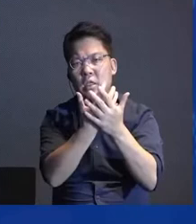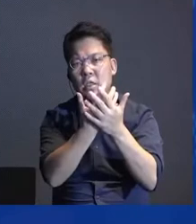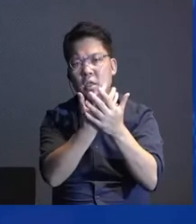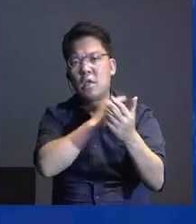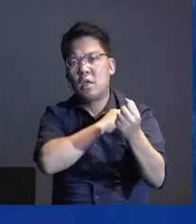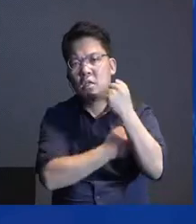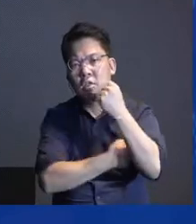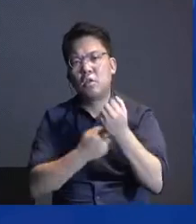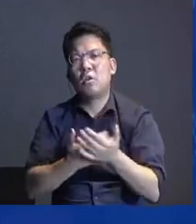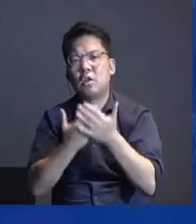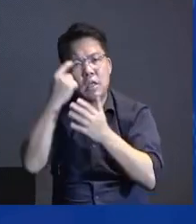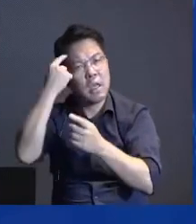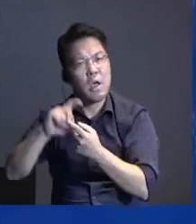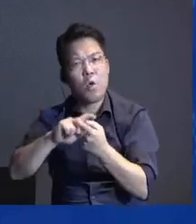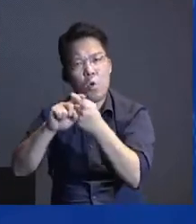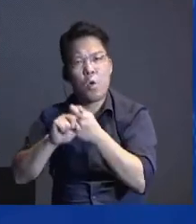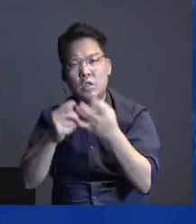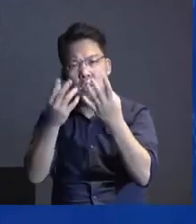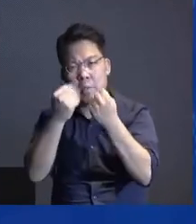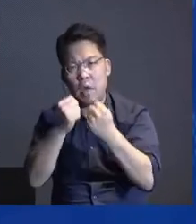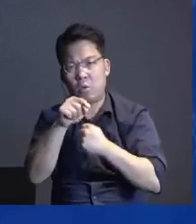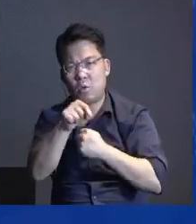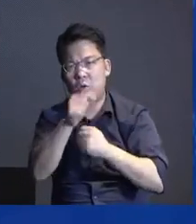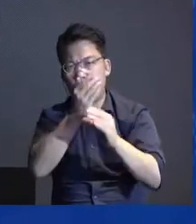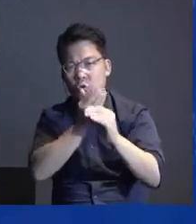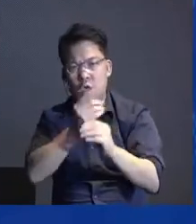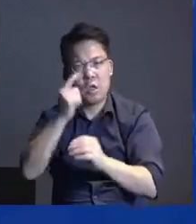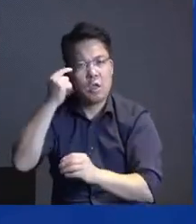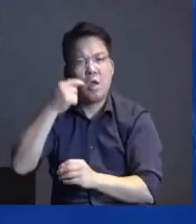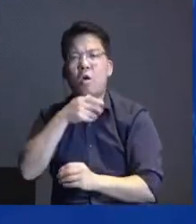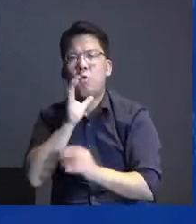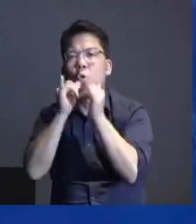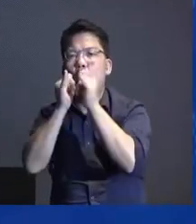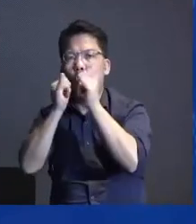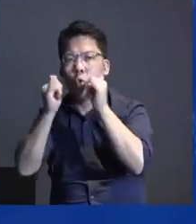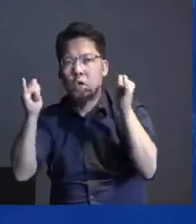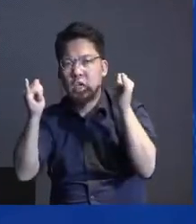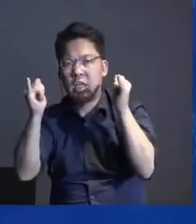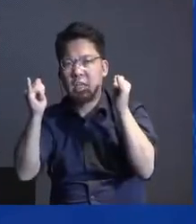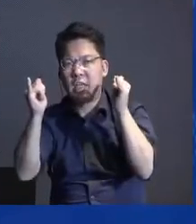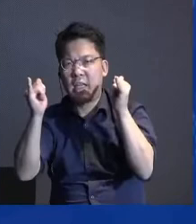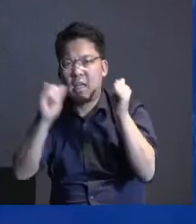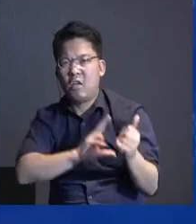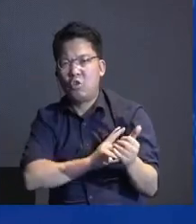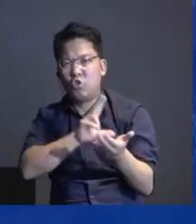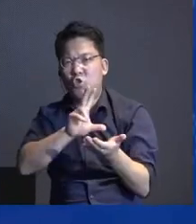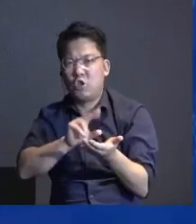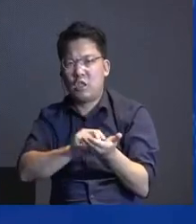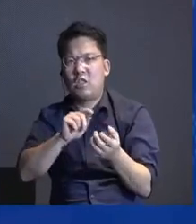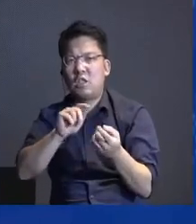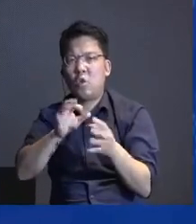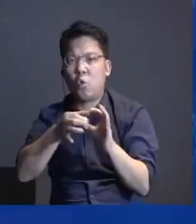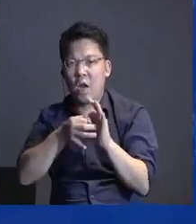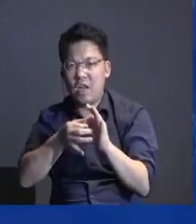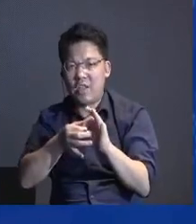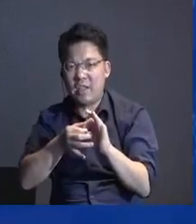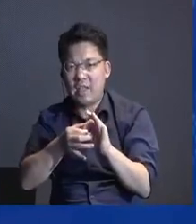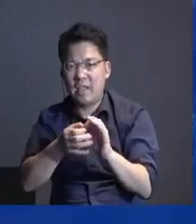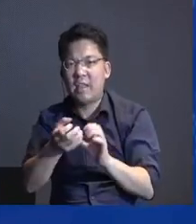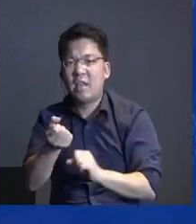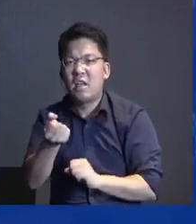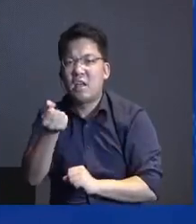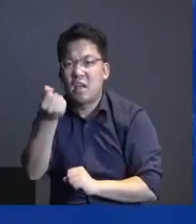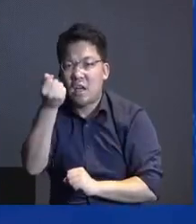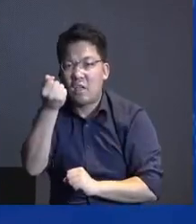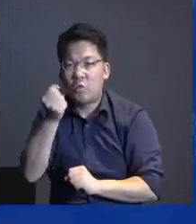especially in the elderly issue, and she has been working as a consultant for many community programs. The second